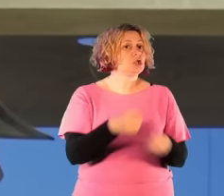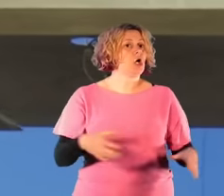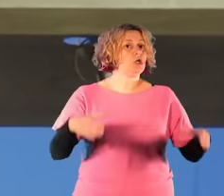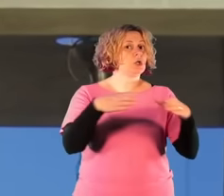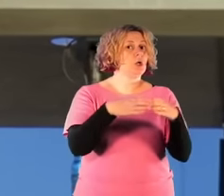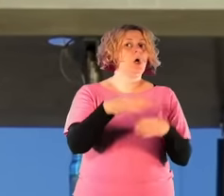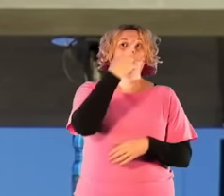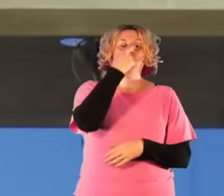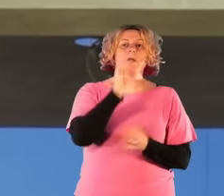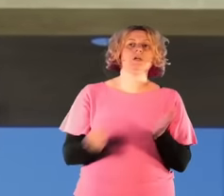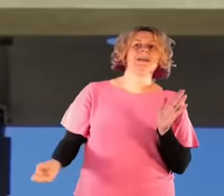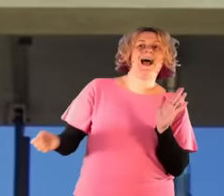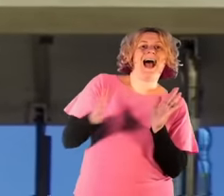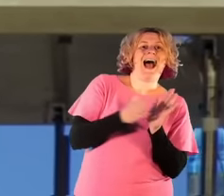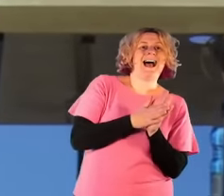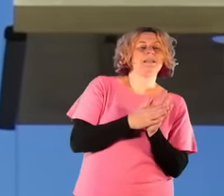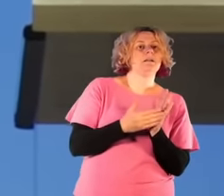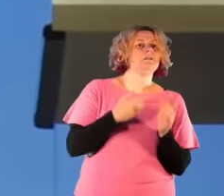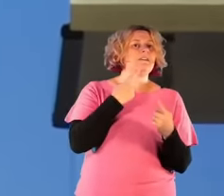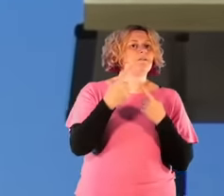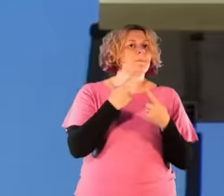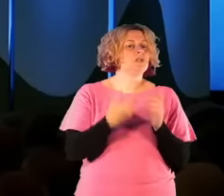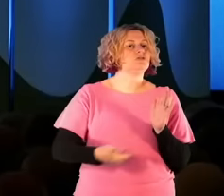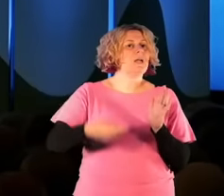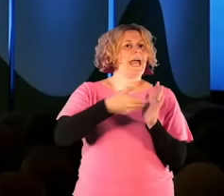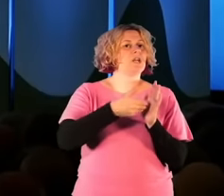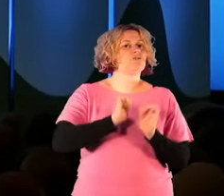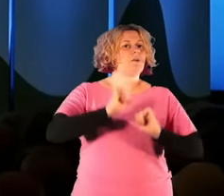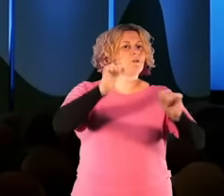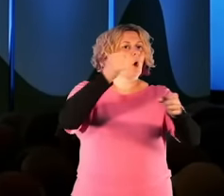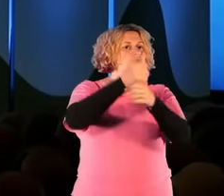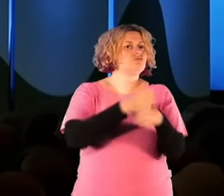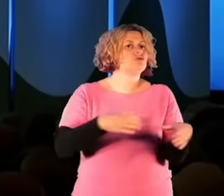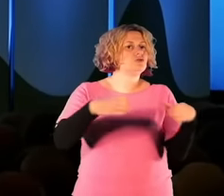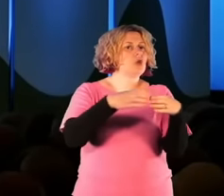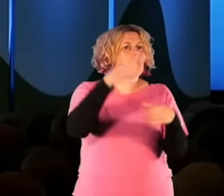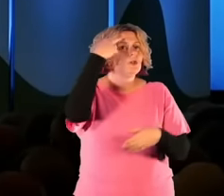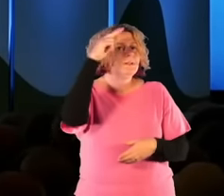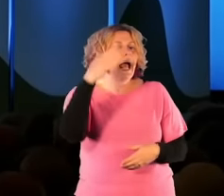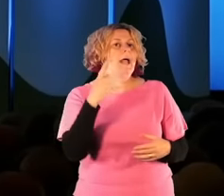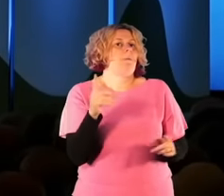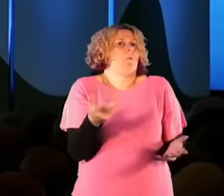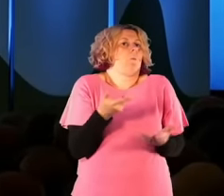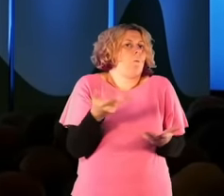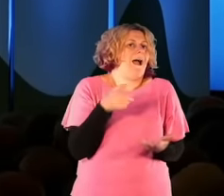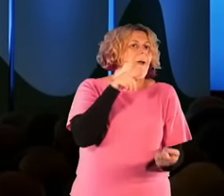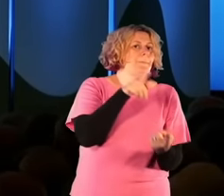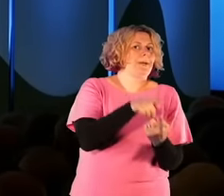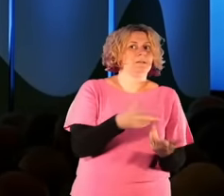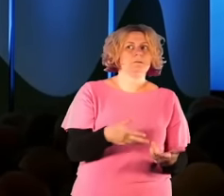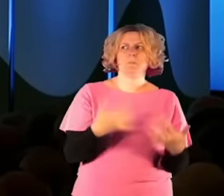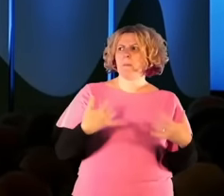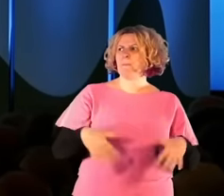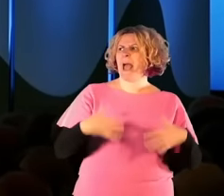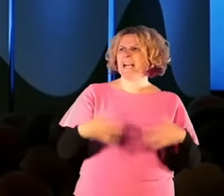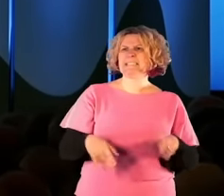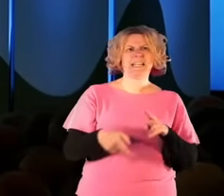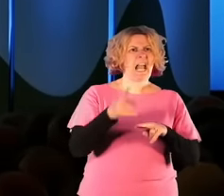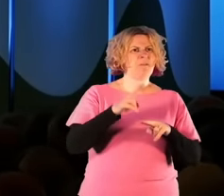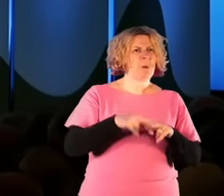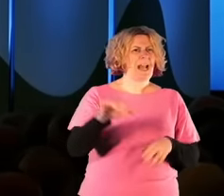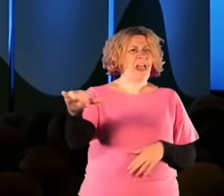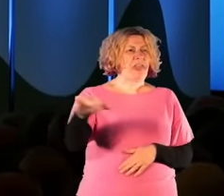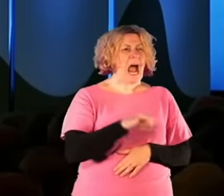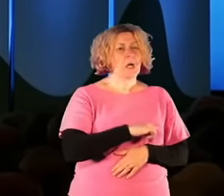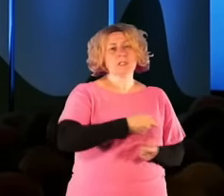your Christianity Explore details or your church service times. Wouldn't it be amazing if we could get thousands of these out for such low